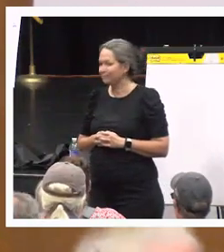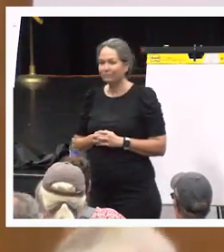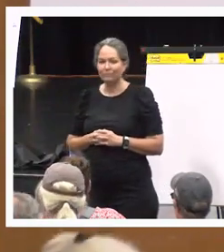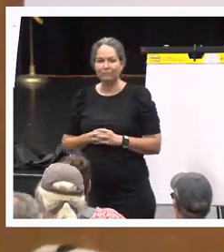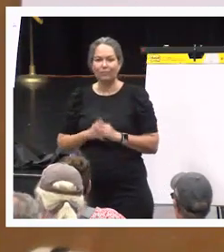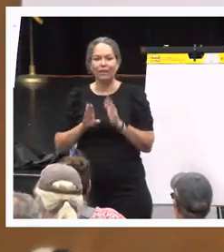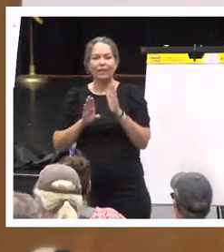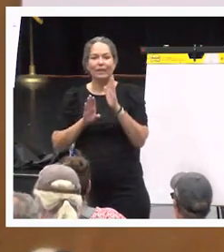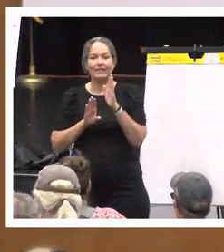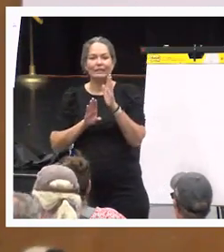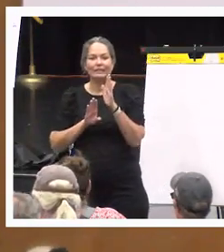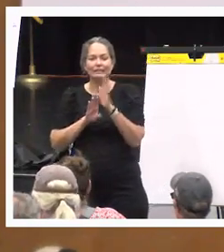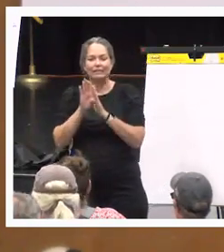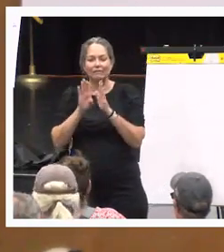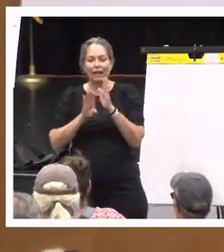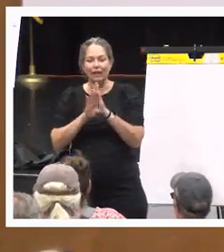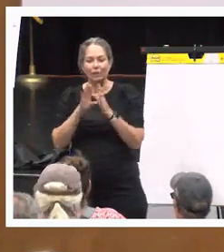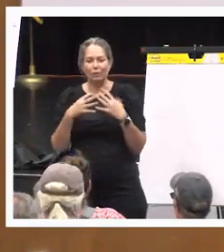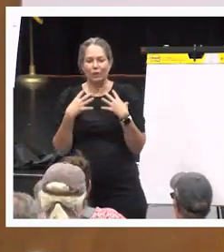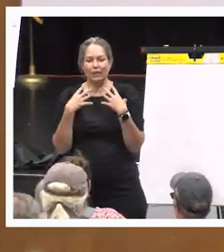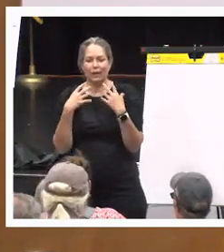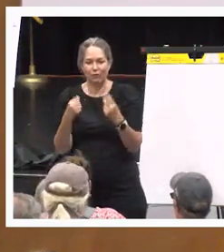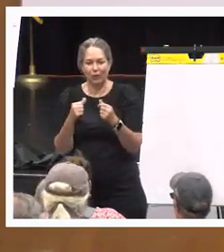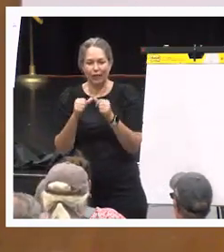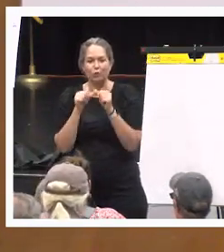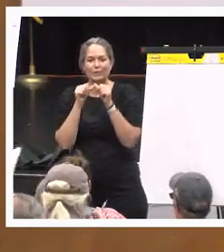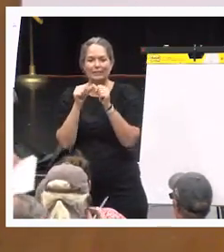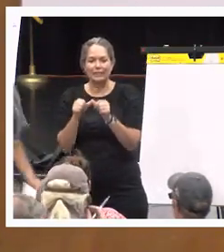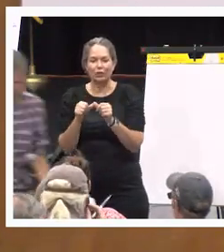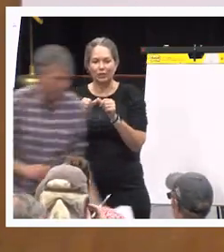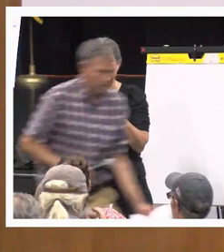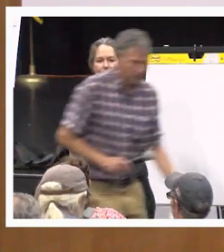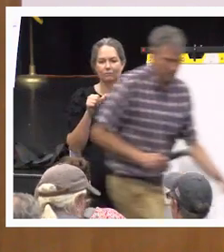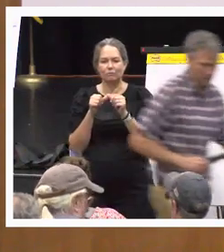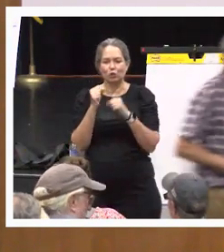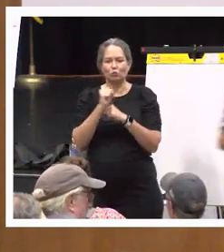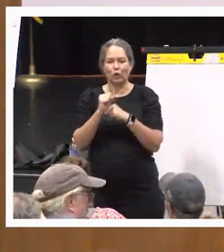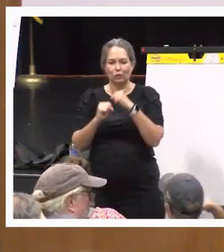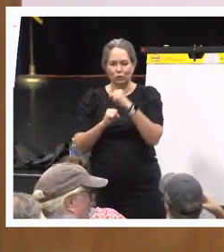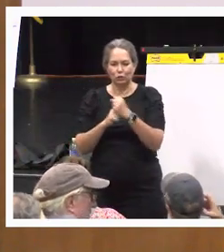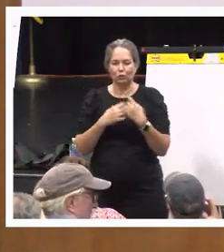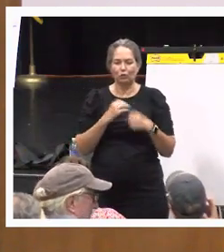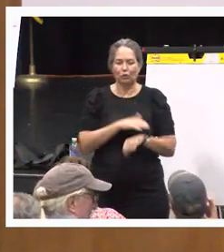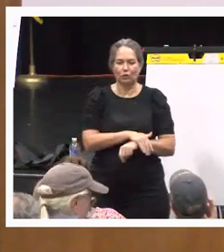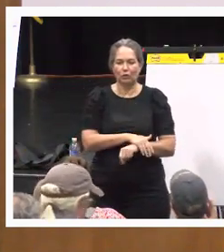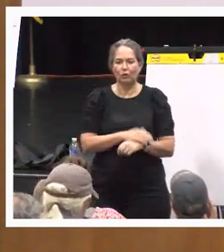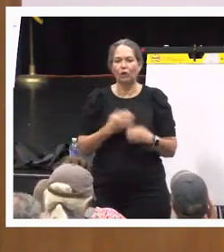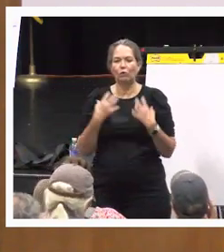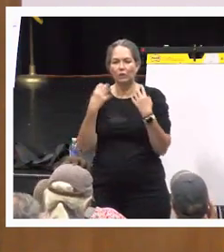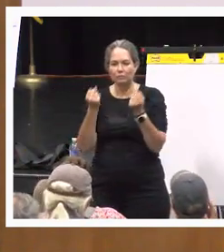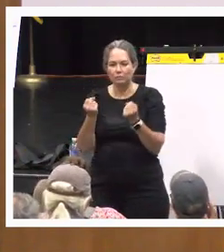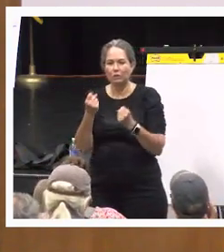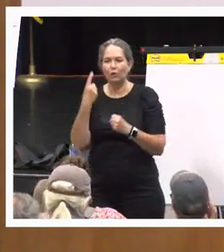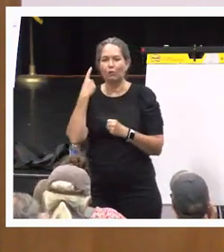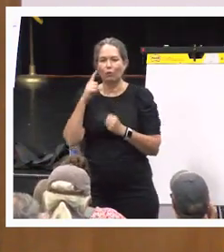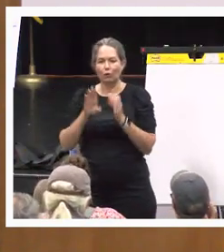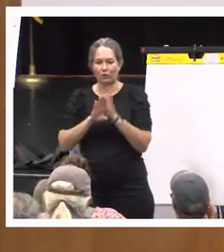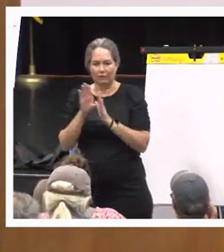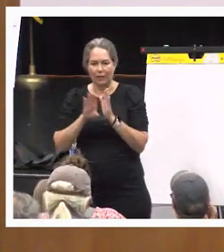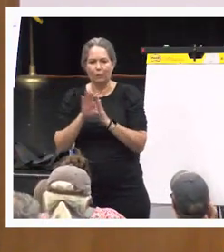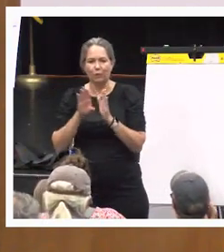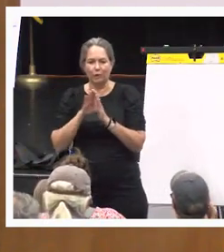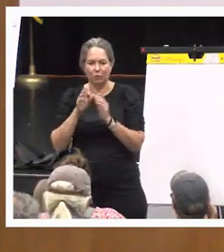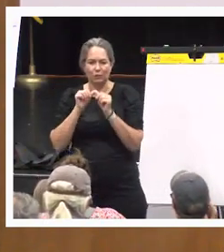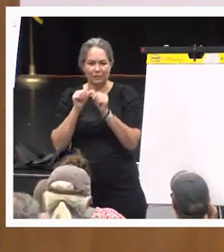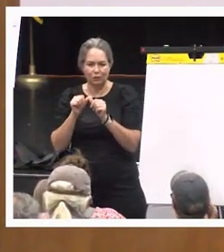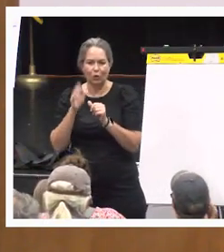Develop a recovery and resilience leadership structure. Recovery and long-term process for developing resilience